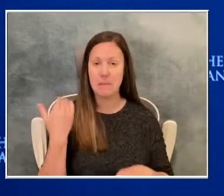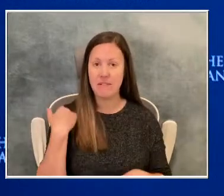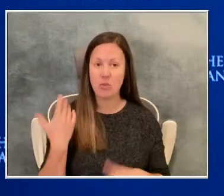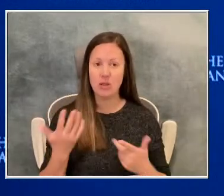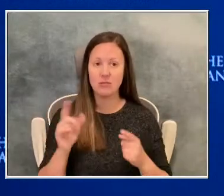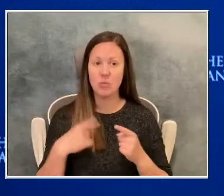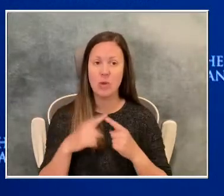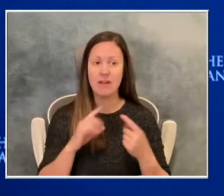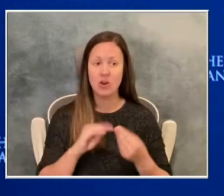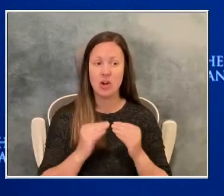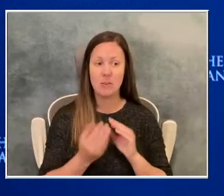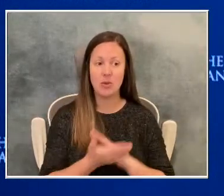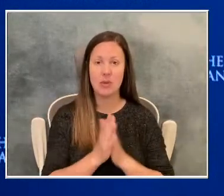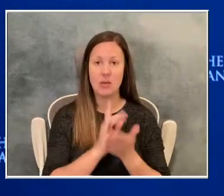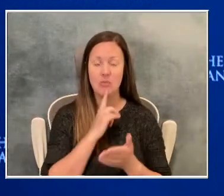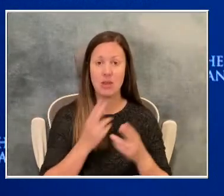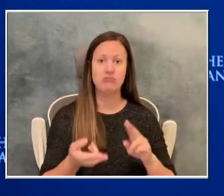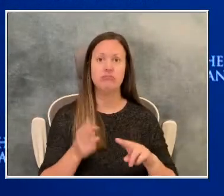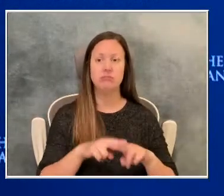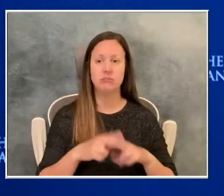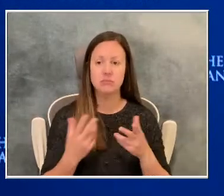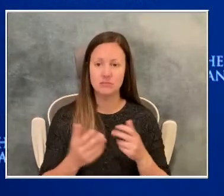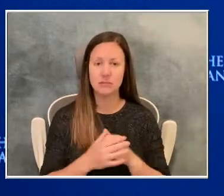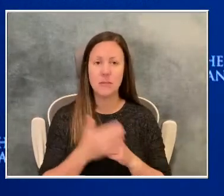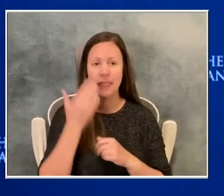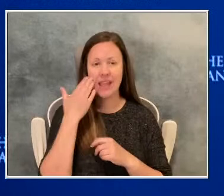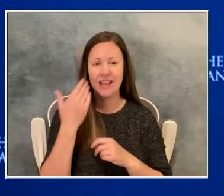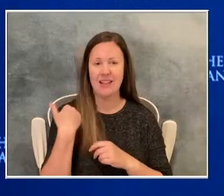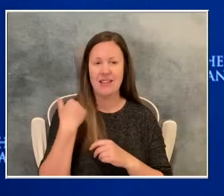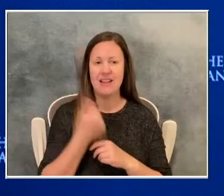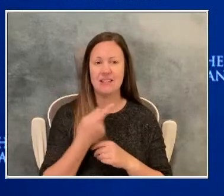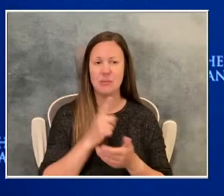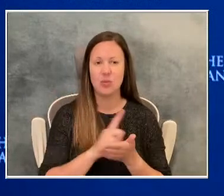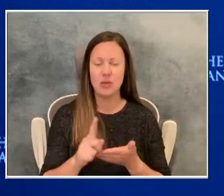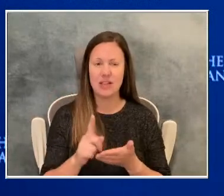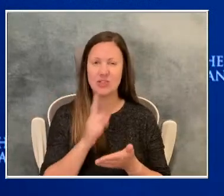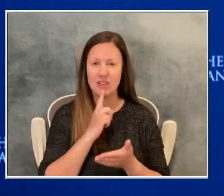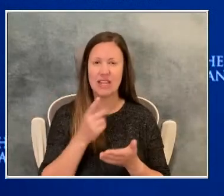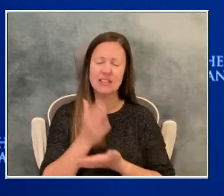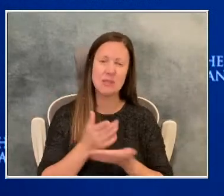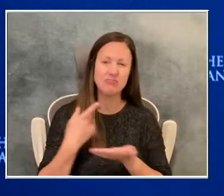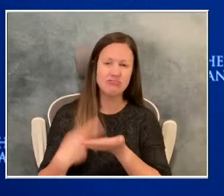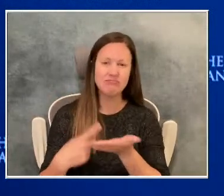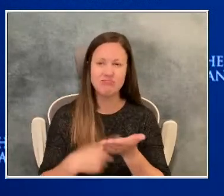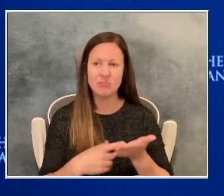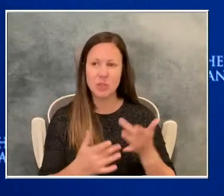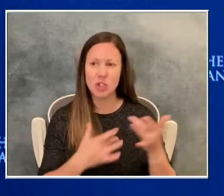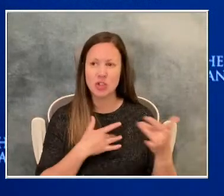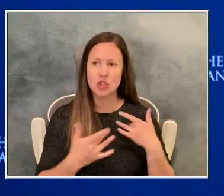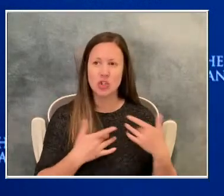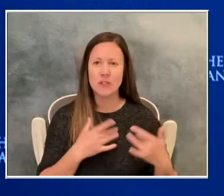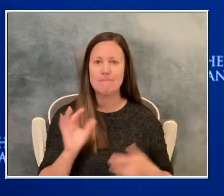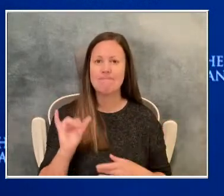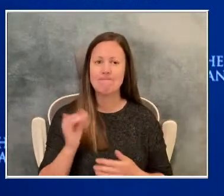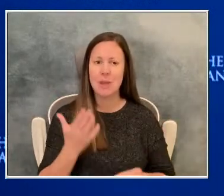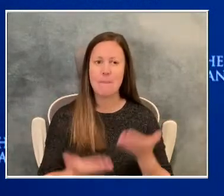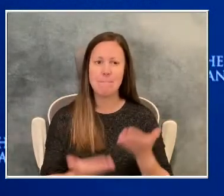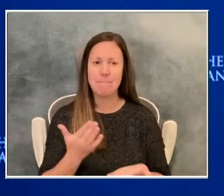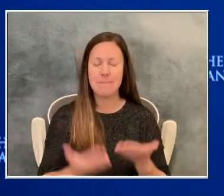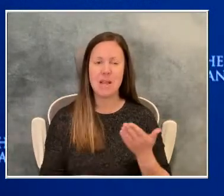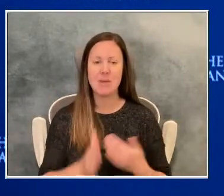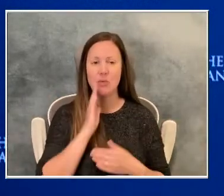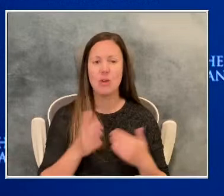become significant. And we know that in the last couple of weeks there have been that talk or that concern that maybe there is a shift